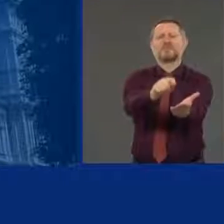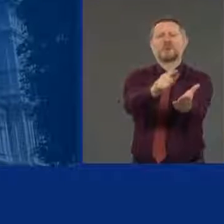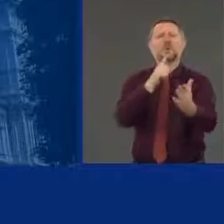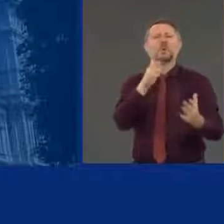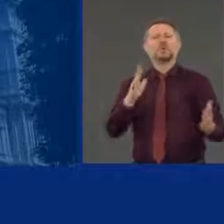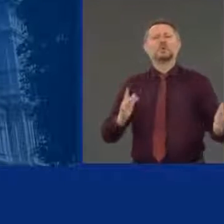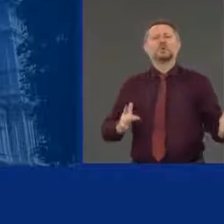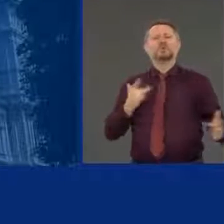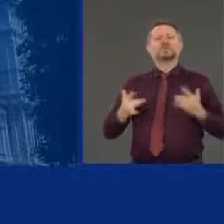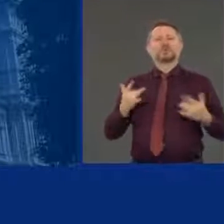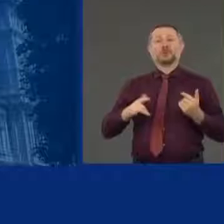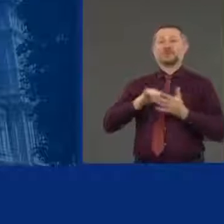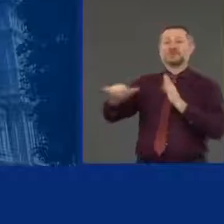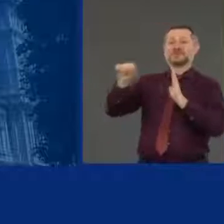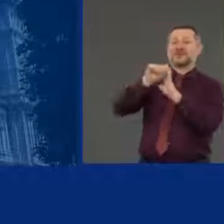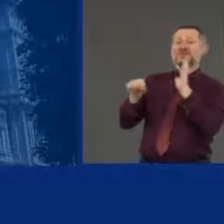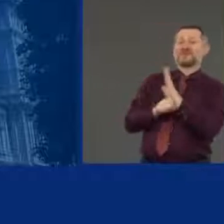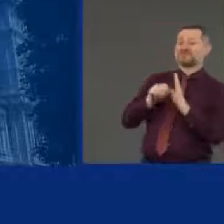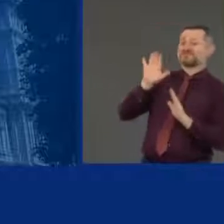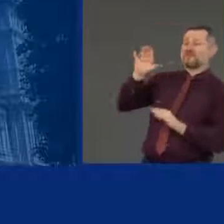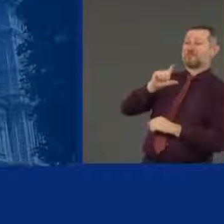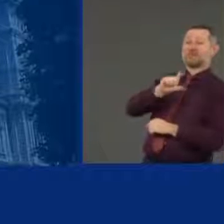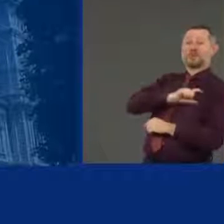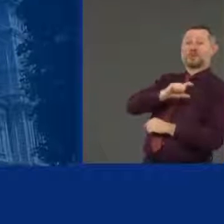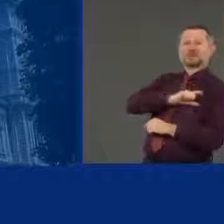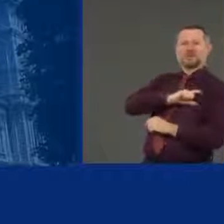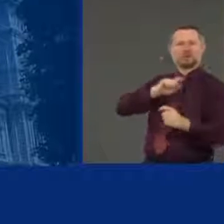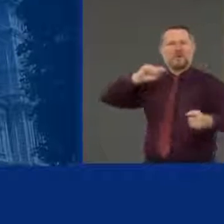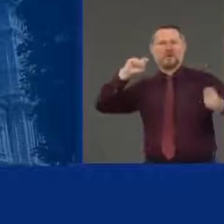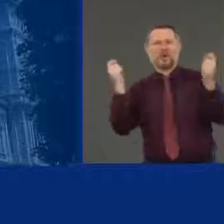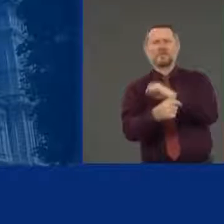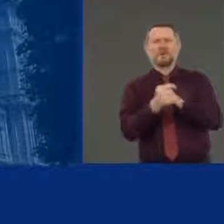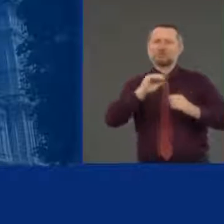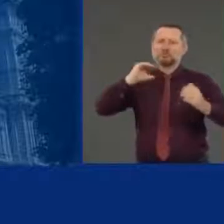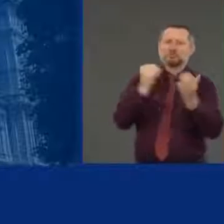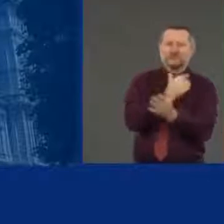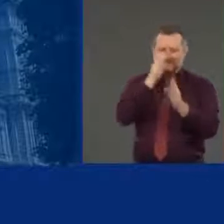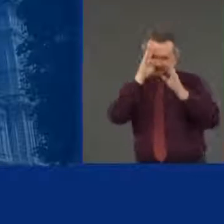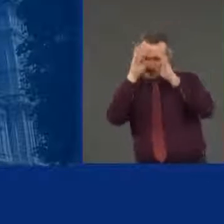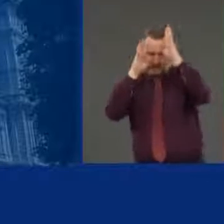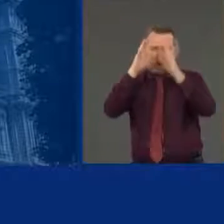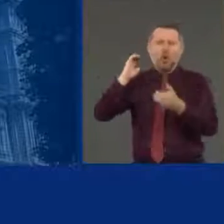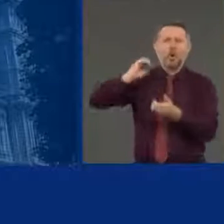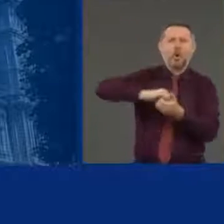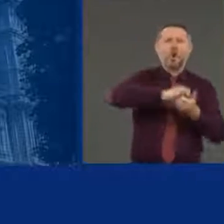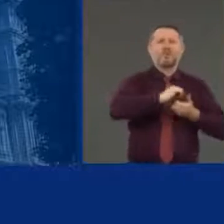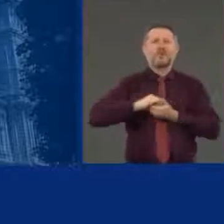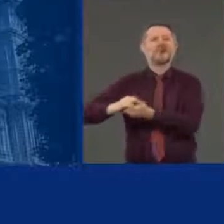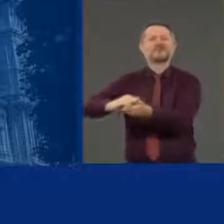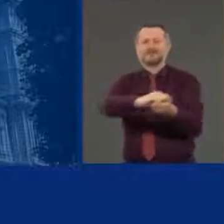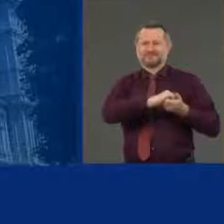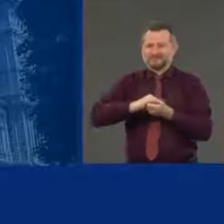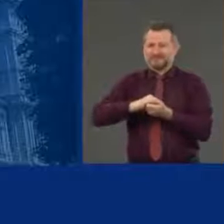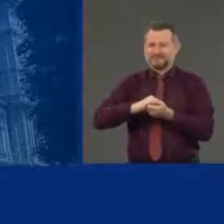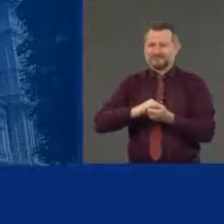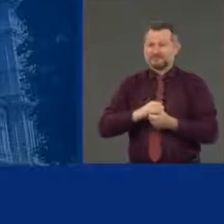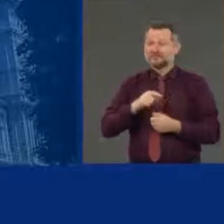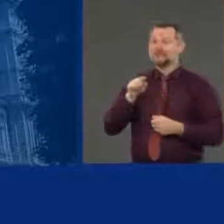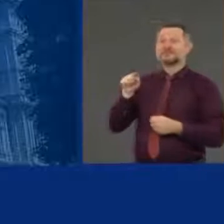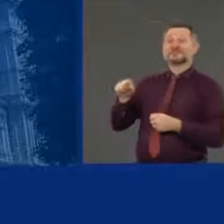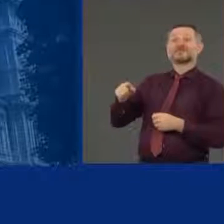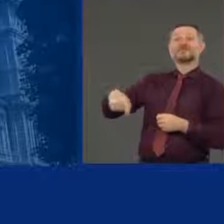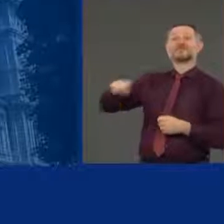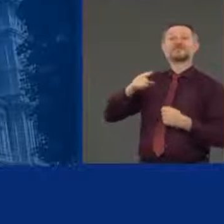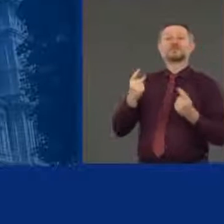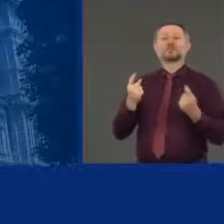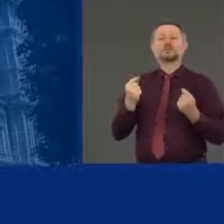State Police Reform and Reinvention Collaborative. What this will do is take all